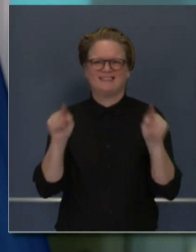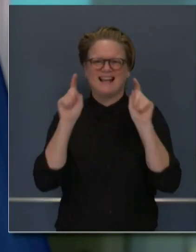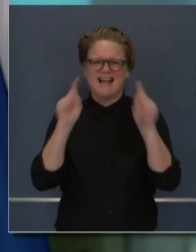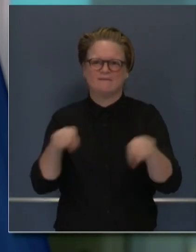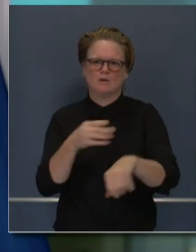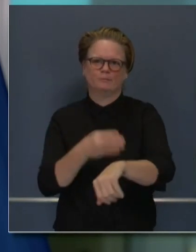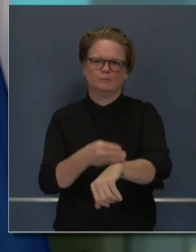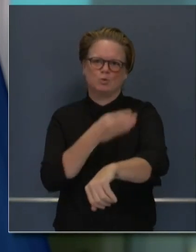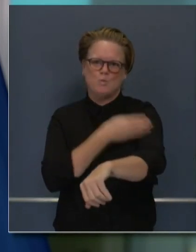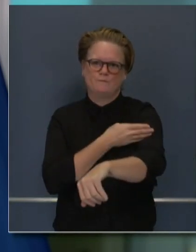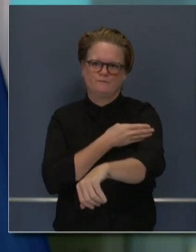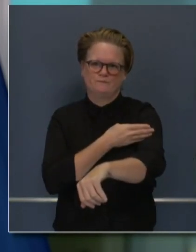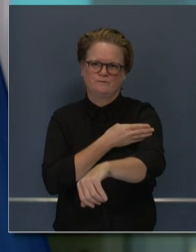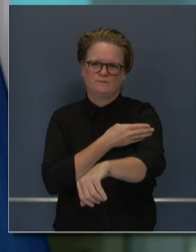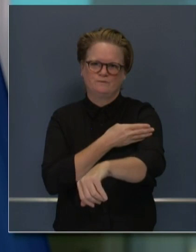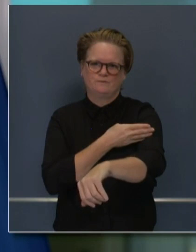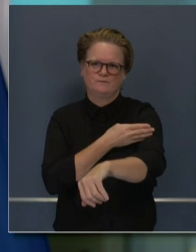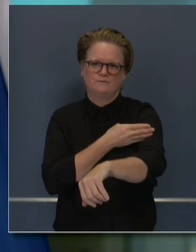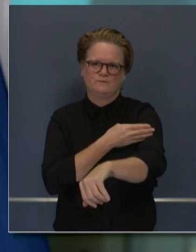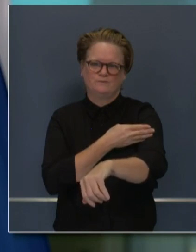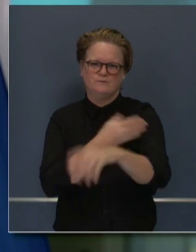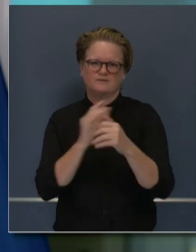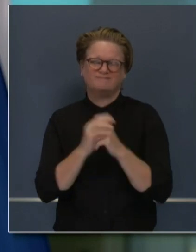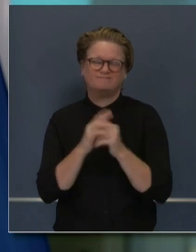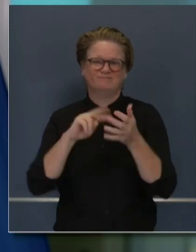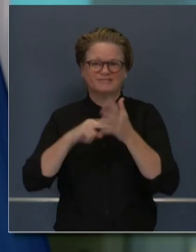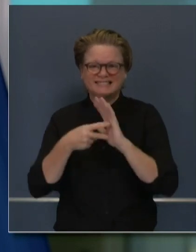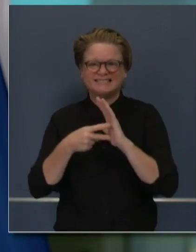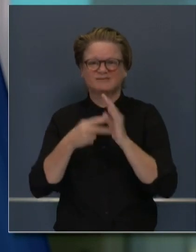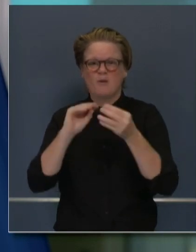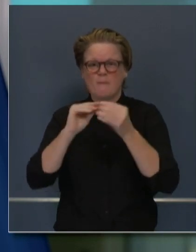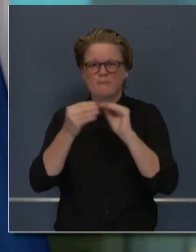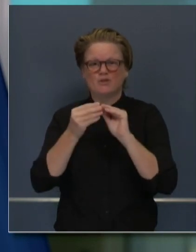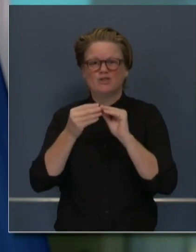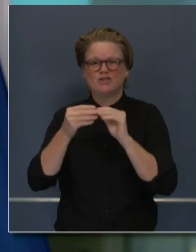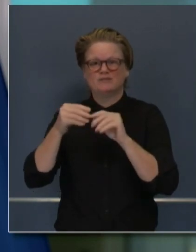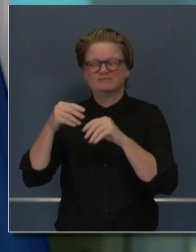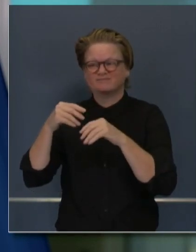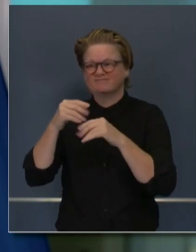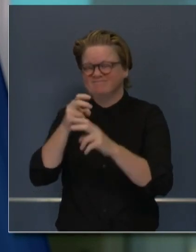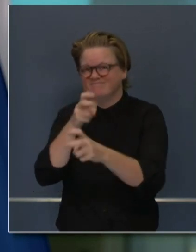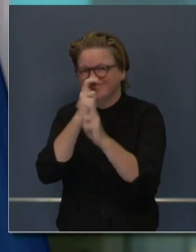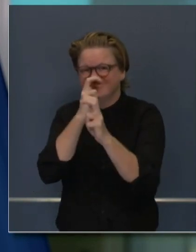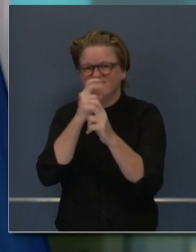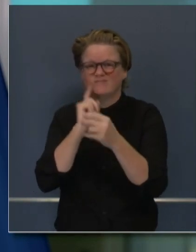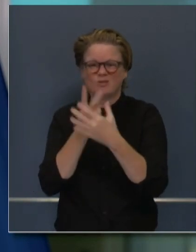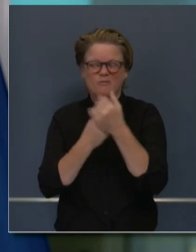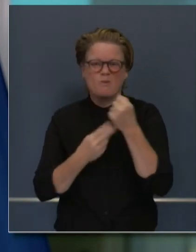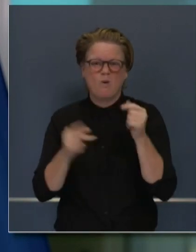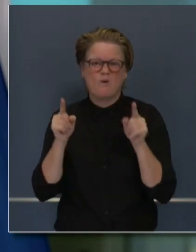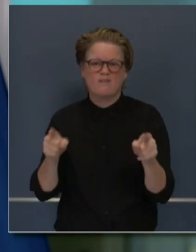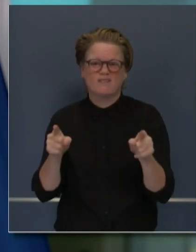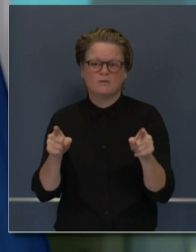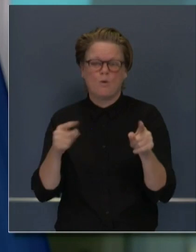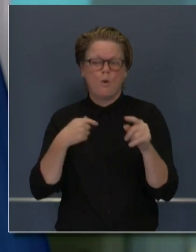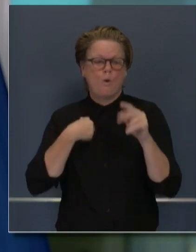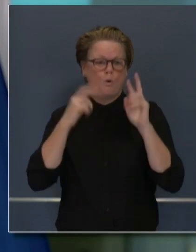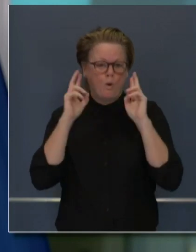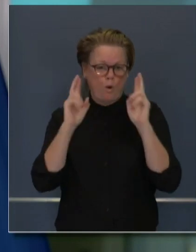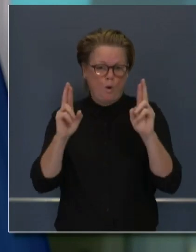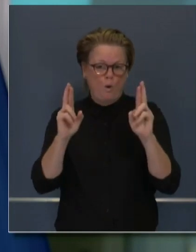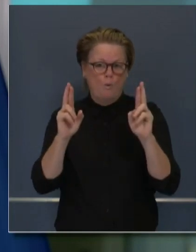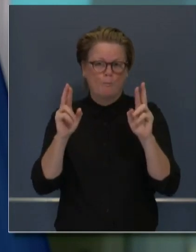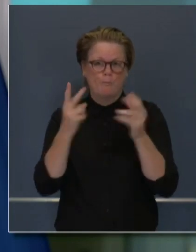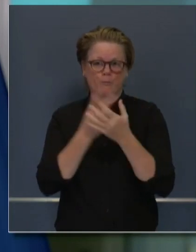weeks. So hopefully by the end of December, we are seeing rates come down and we can get back to that forward movement in our